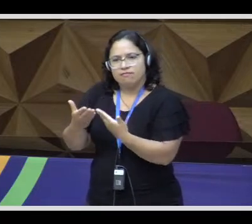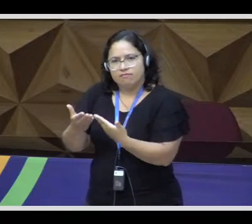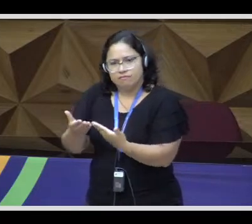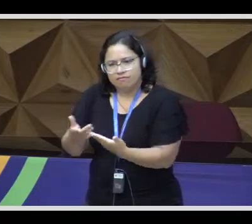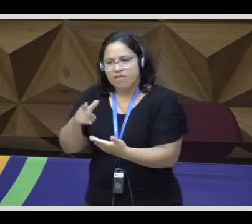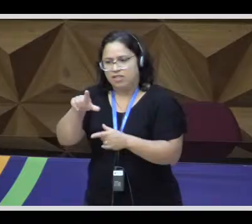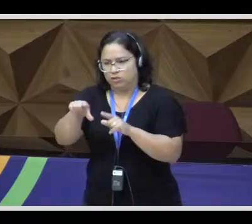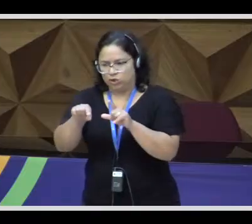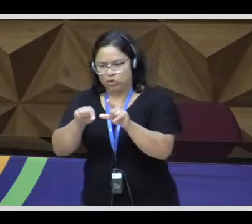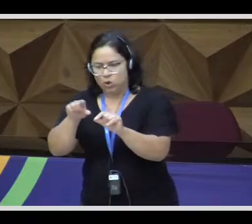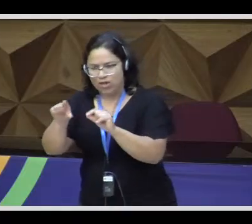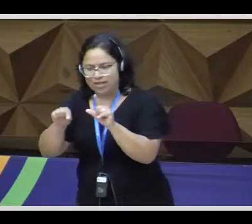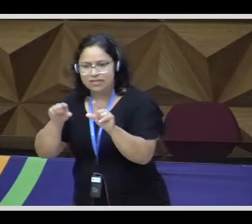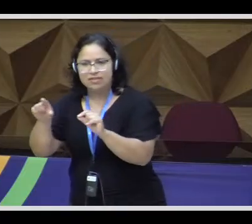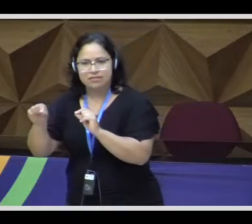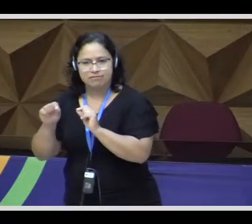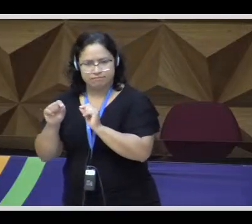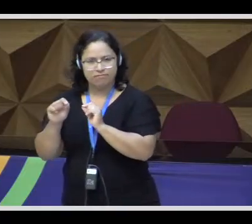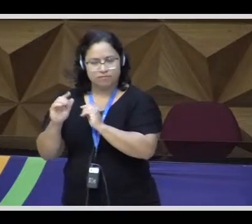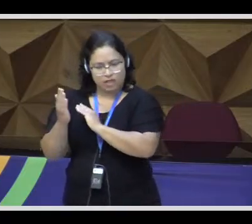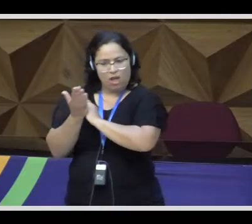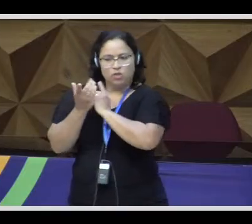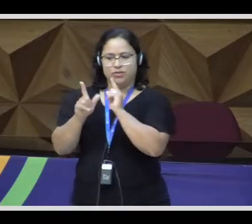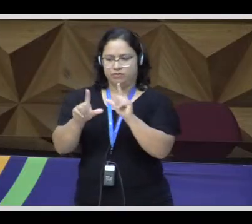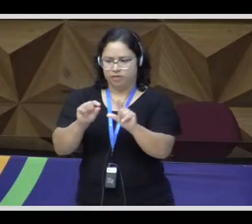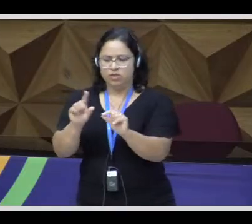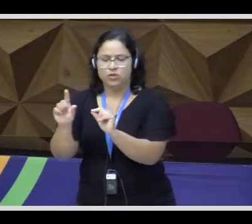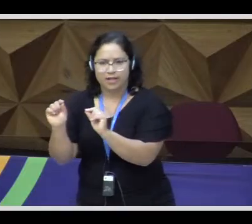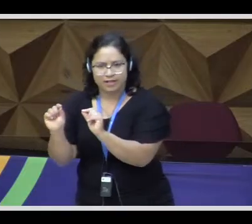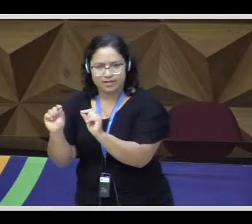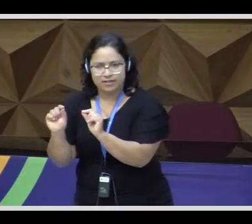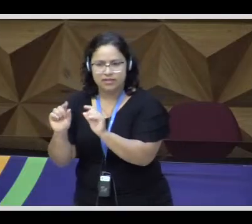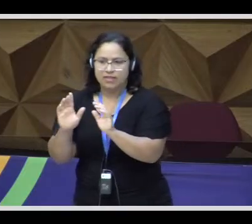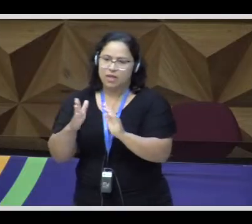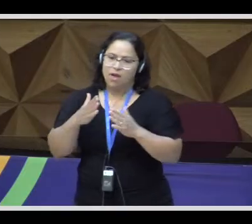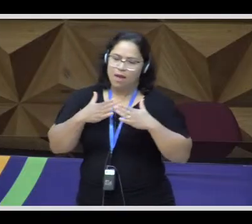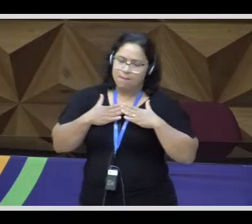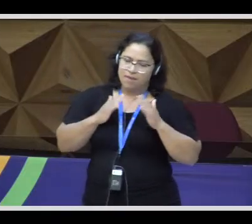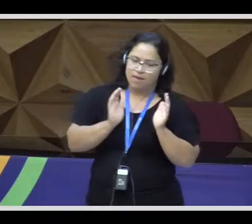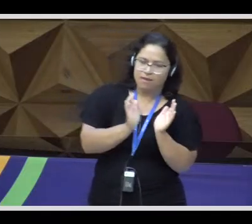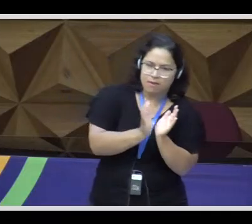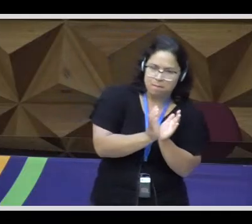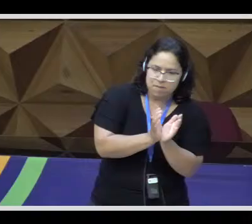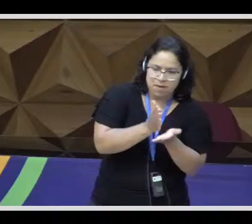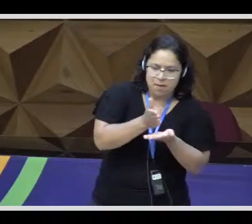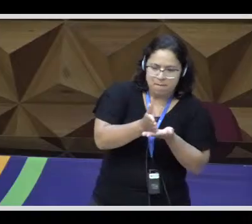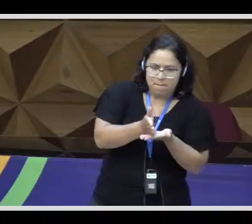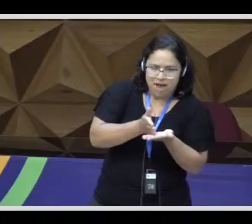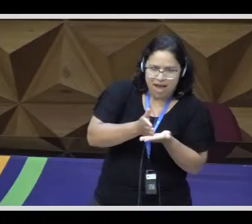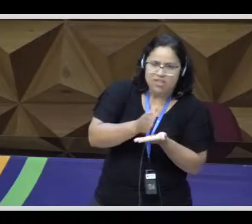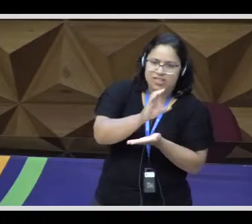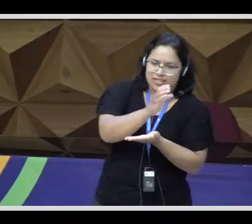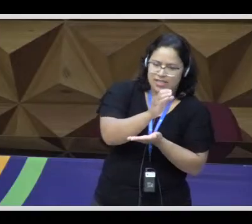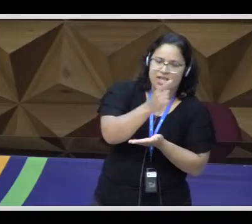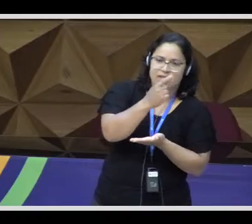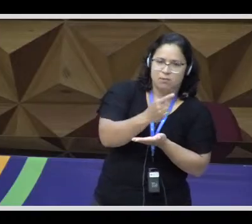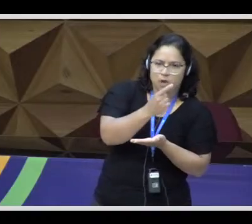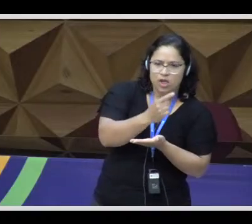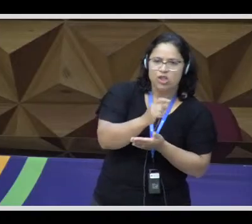choices we make, right? So part of my team are political scientists, sociologists,